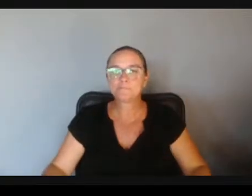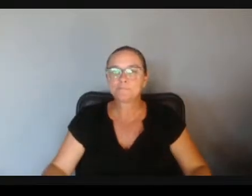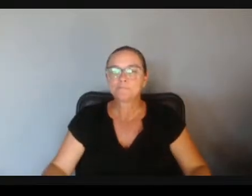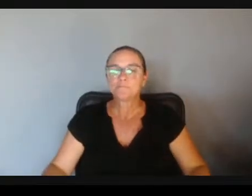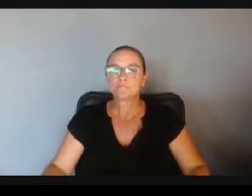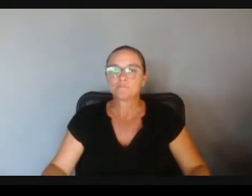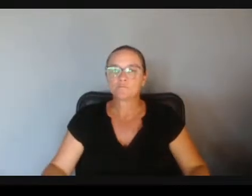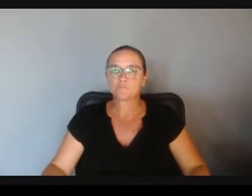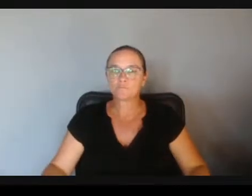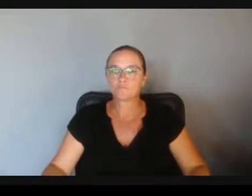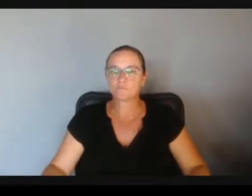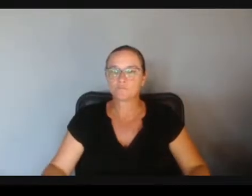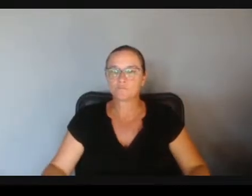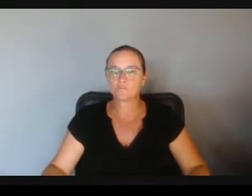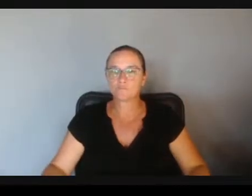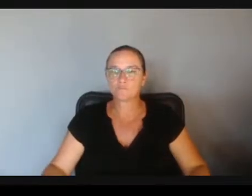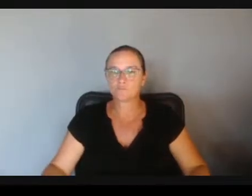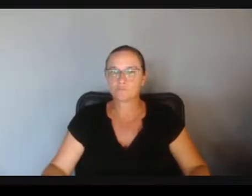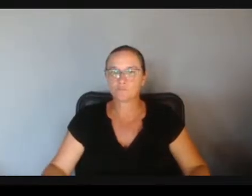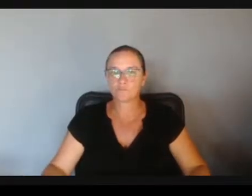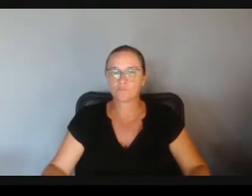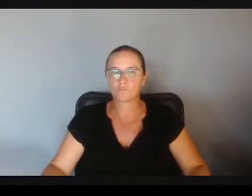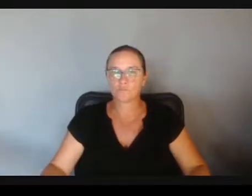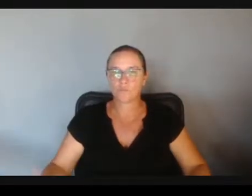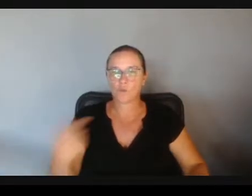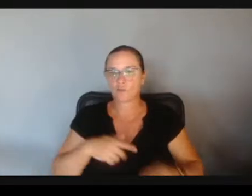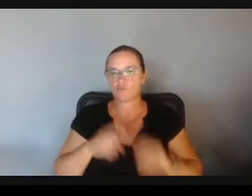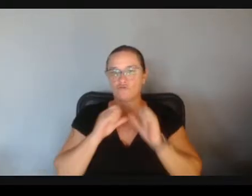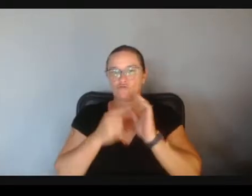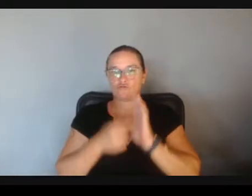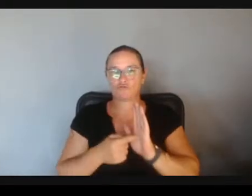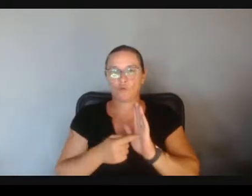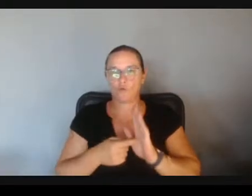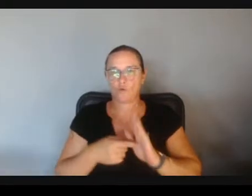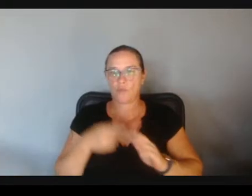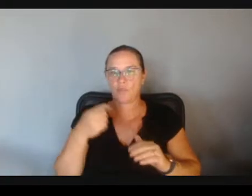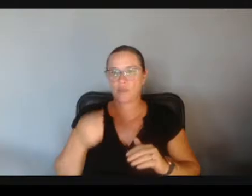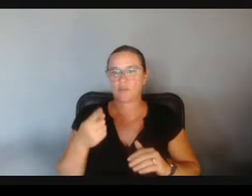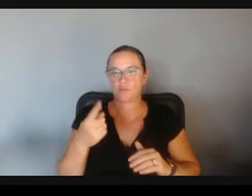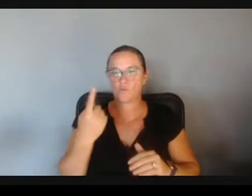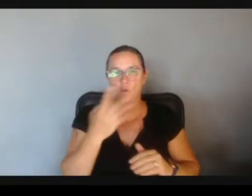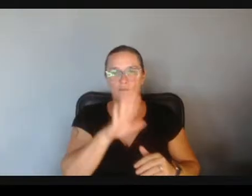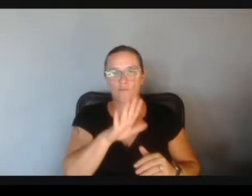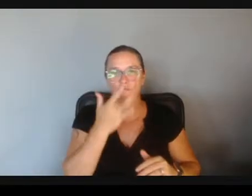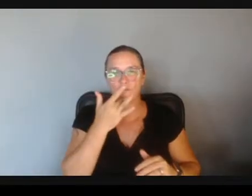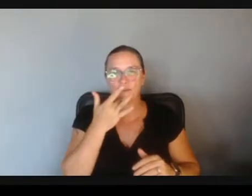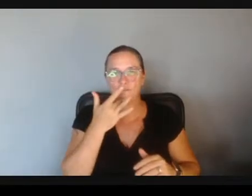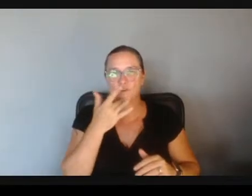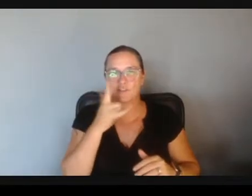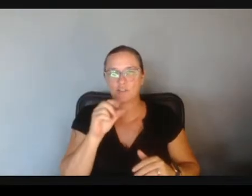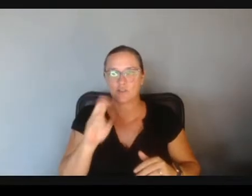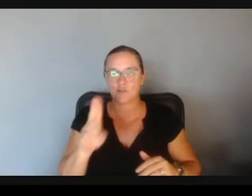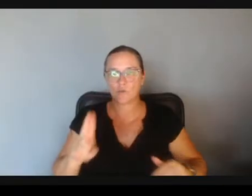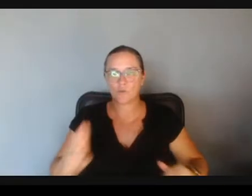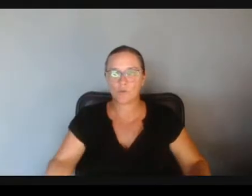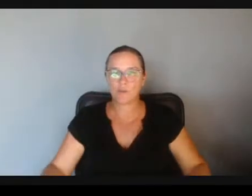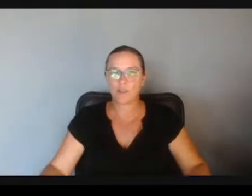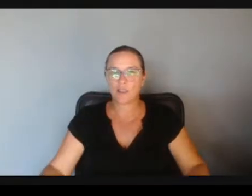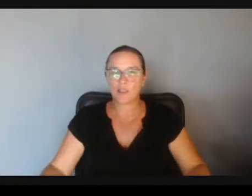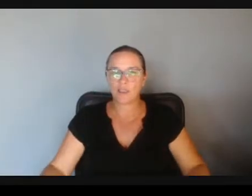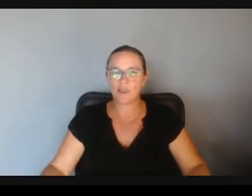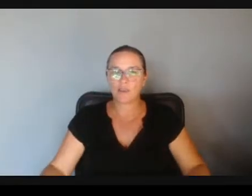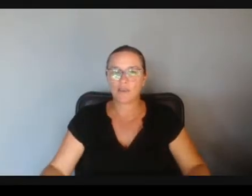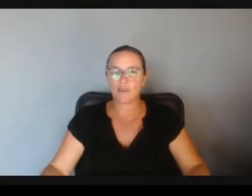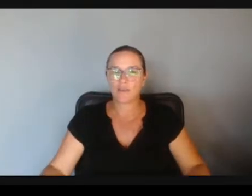So I want to just continue to go through these. I think this was one of your favorites, Lou. Yep, absolutely. This one, at